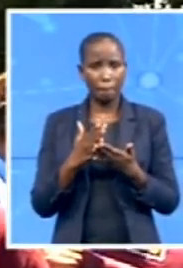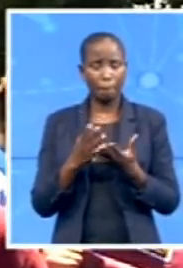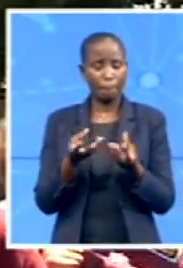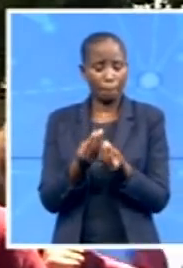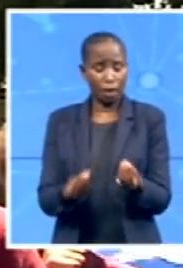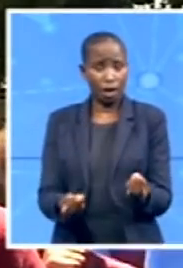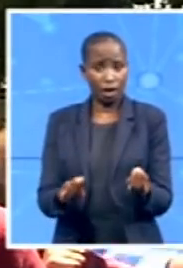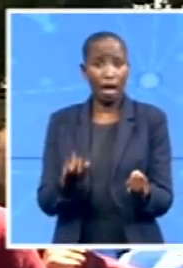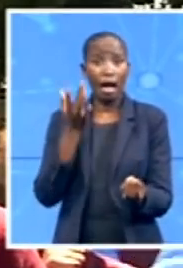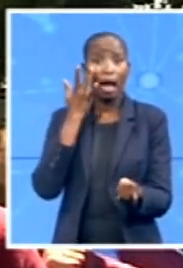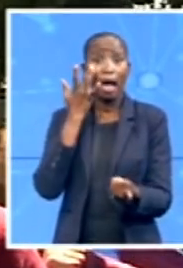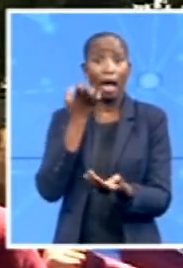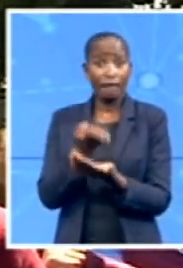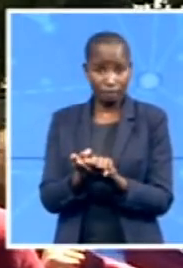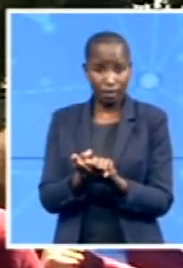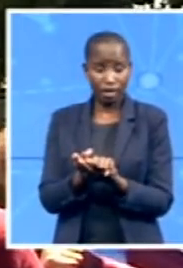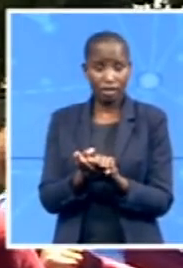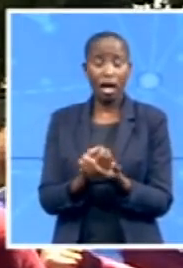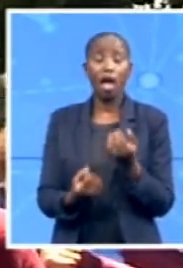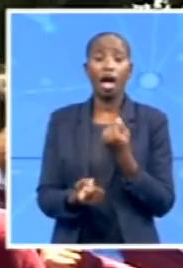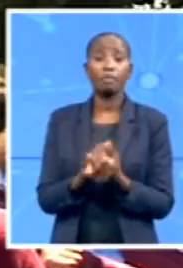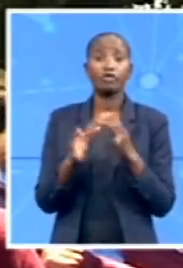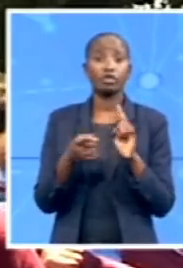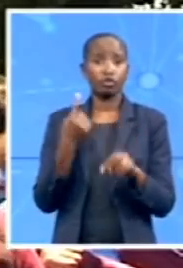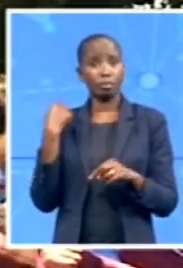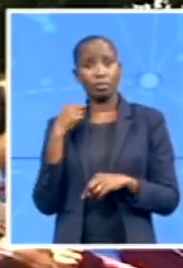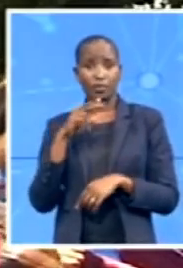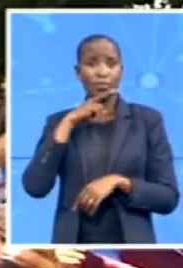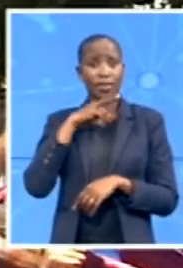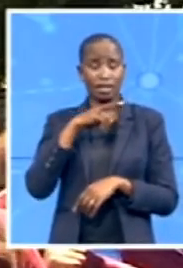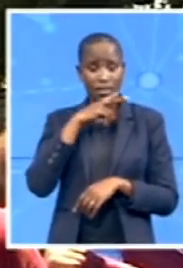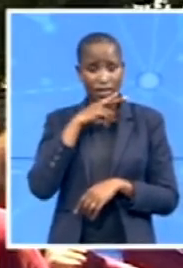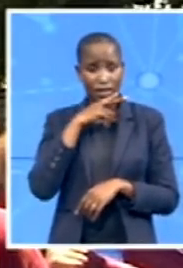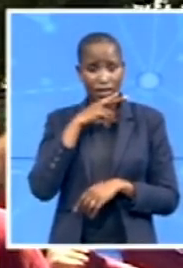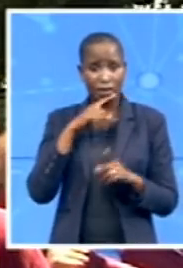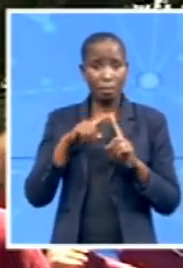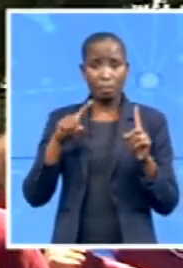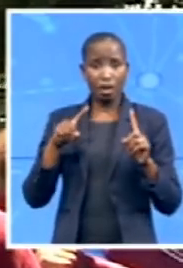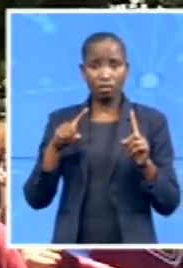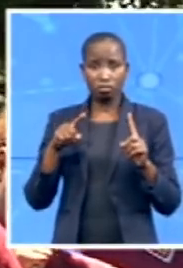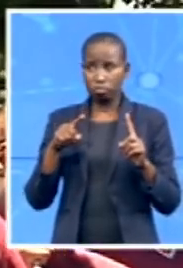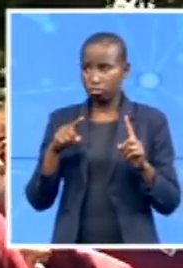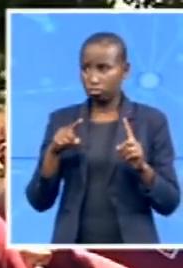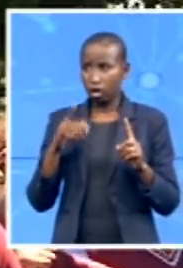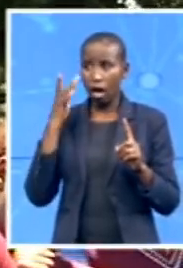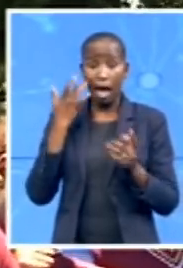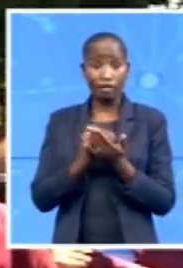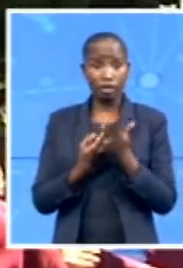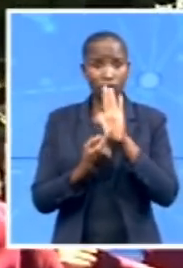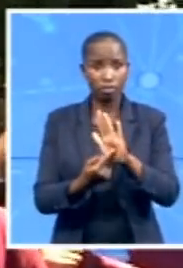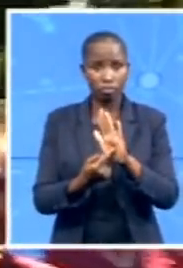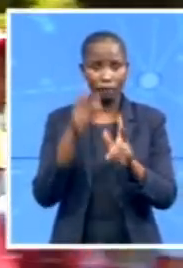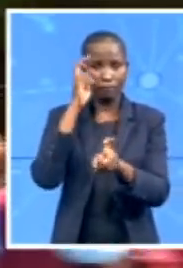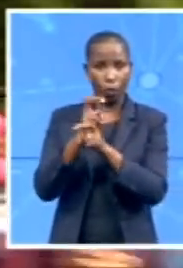happened on Friday, and they are not allowed to give their evidence. Yes. So we